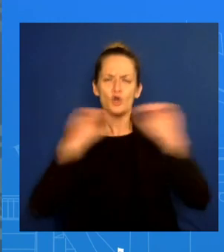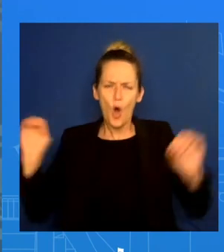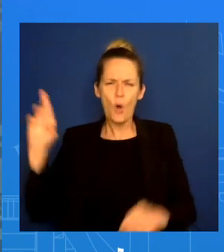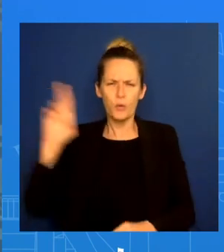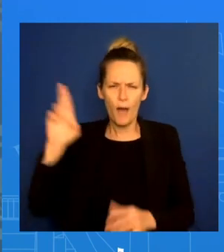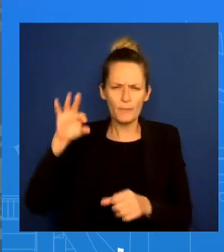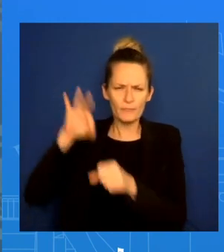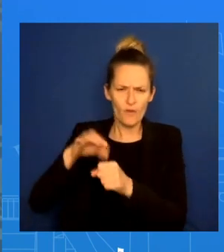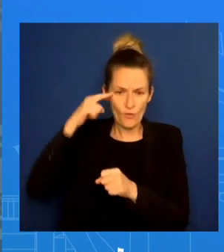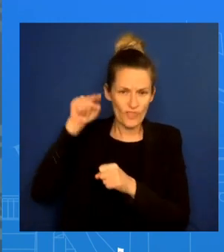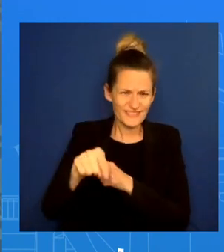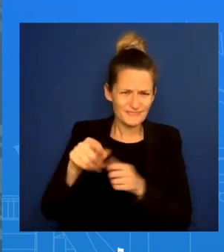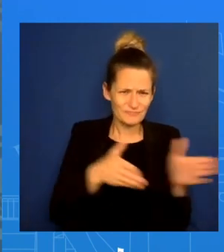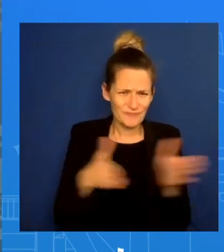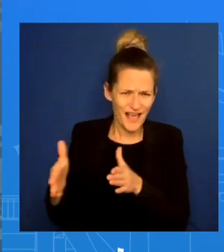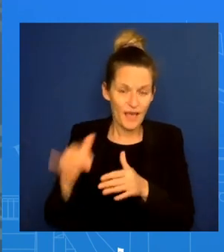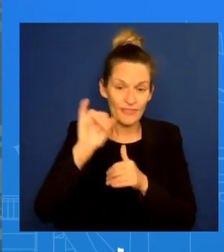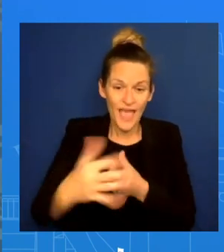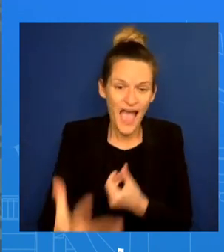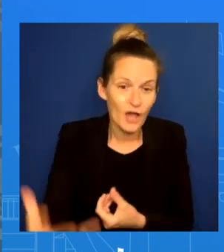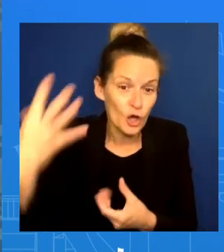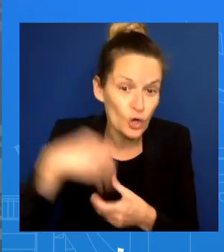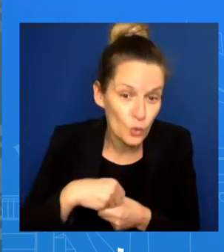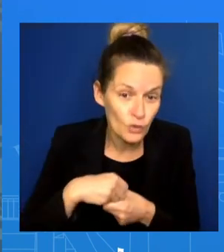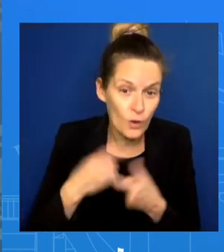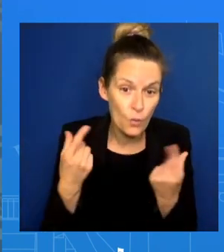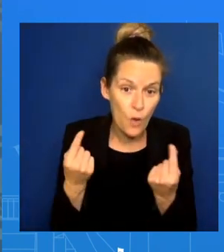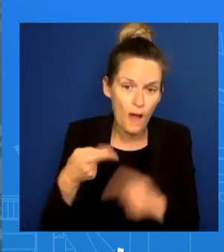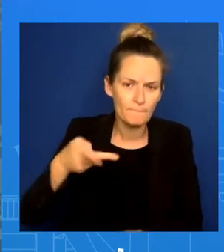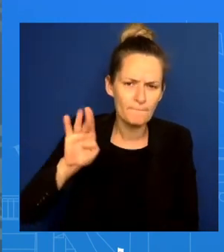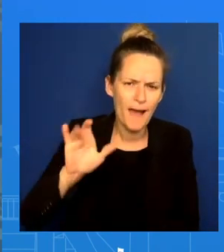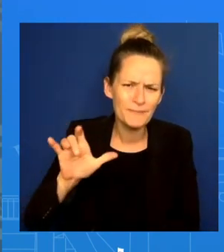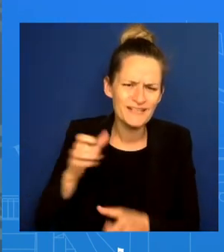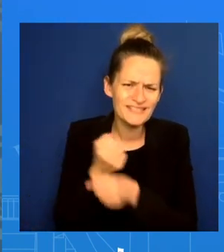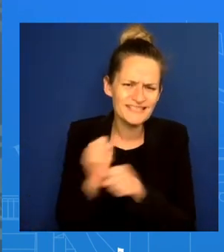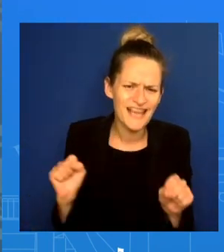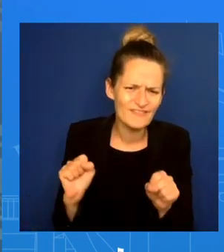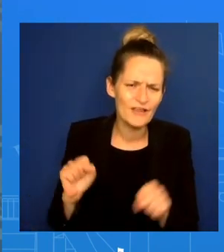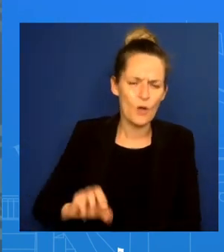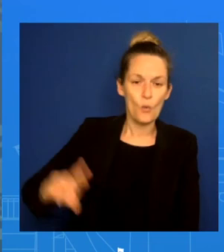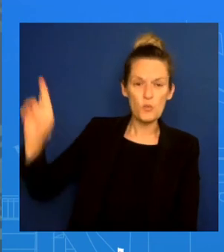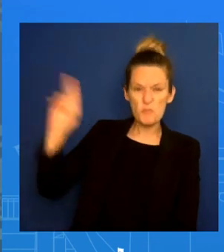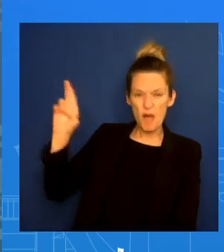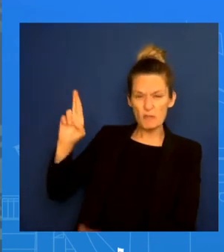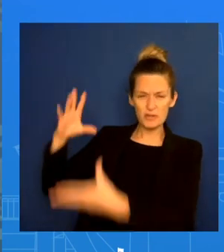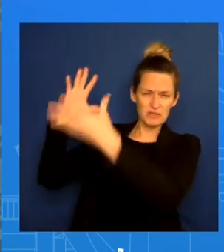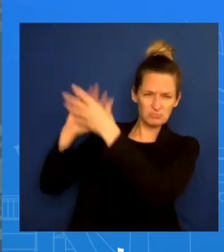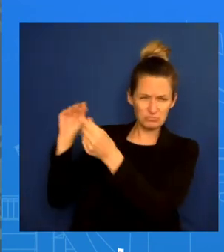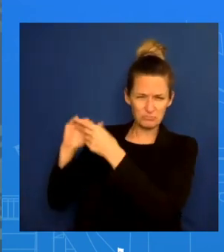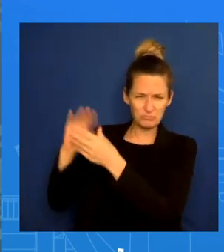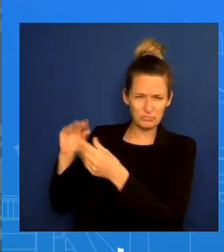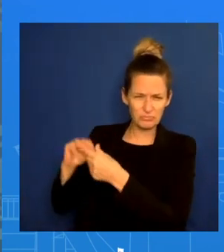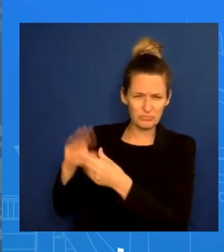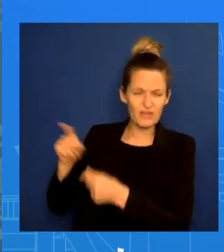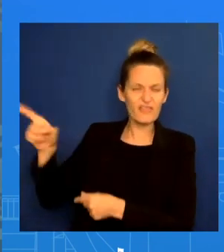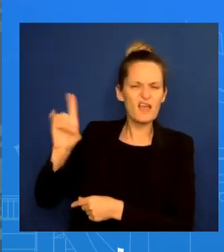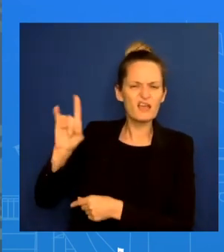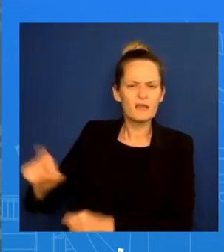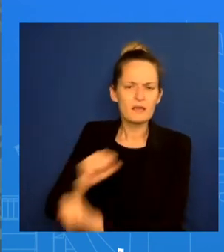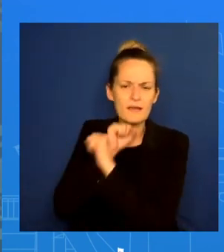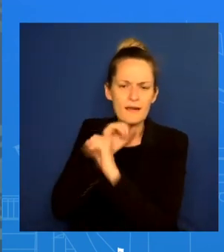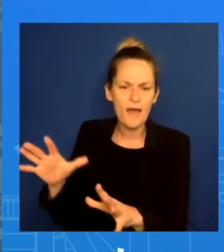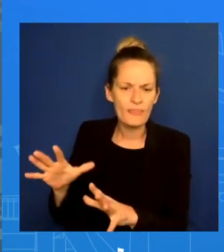that Republicans talk about, but they actually don't do, and they don't push forward on a policy that will help our law enforcement.